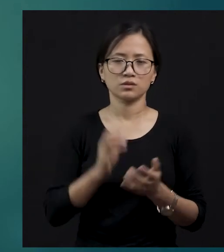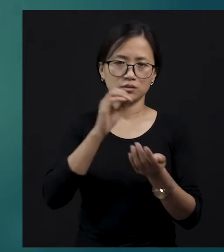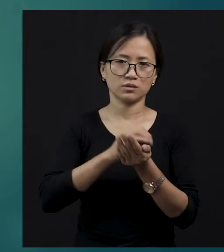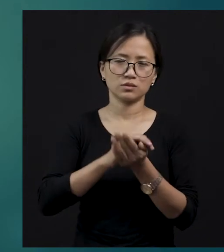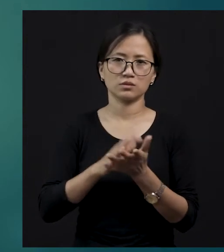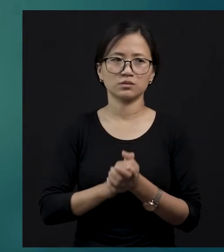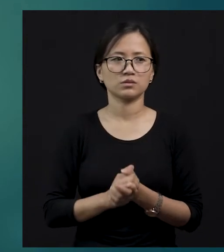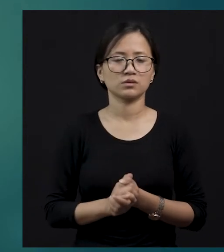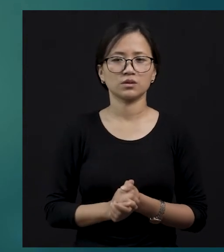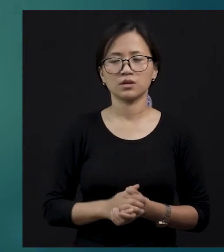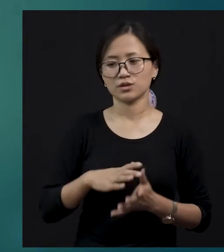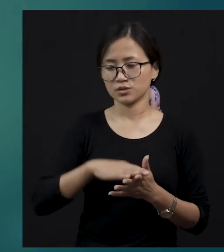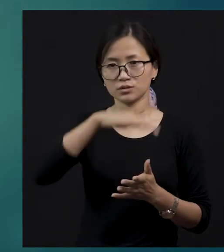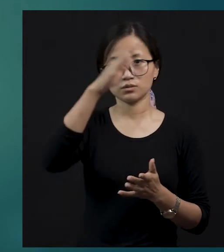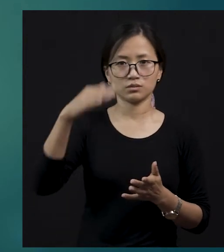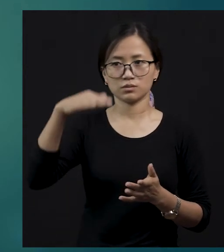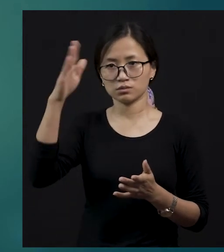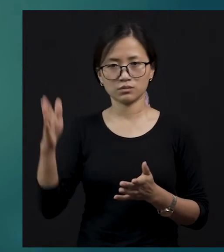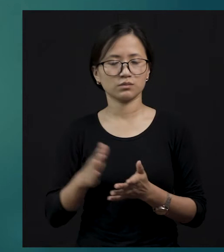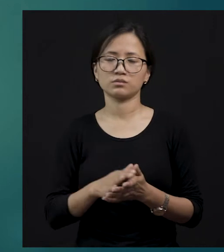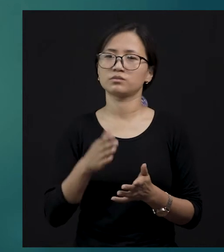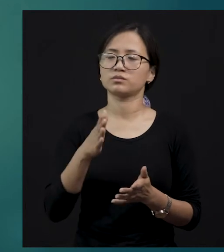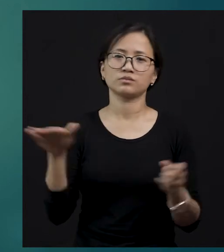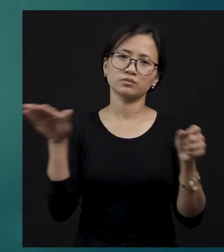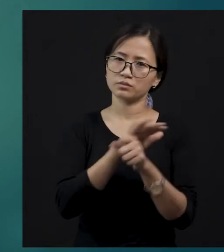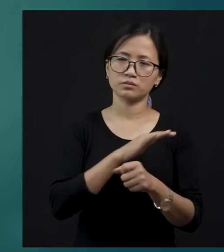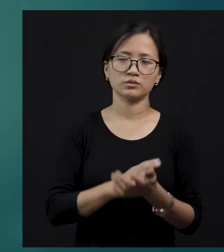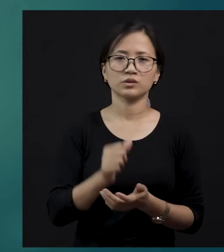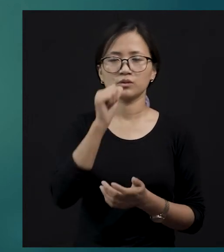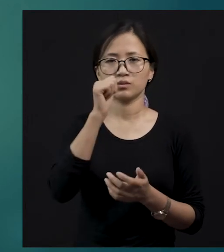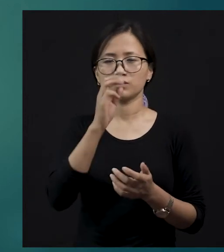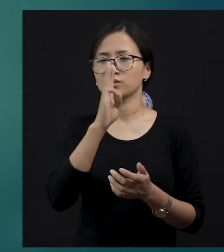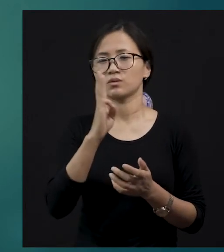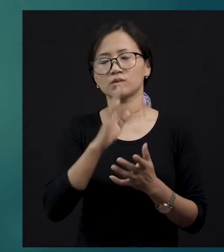water on the hump. It's not like that, okay? It does not fill the hump with water.